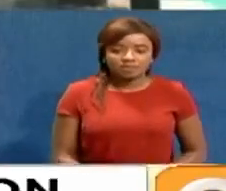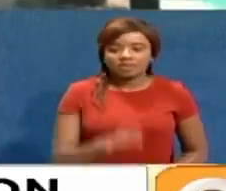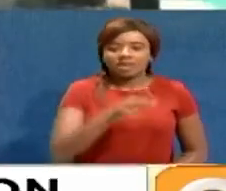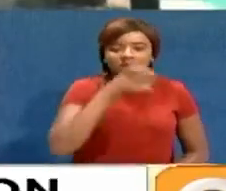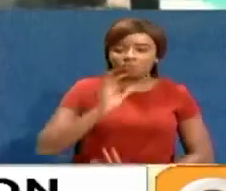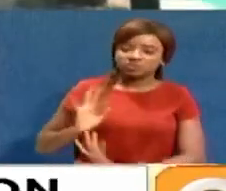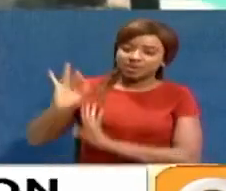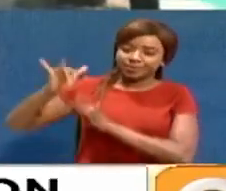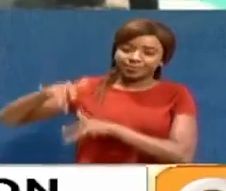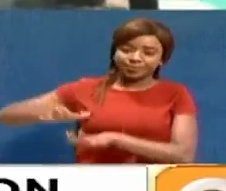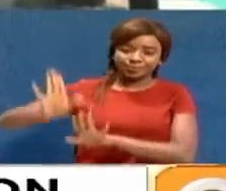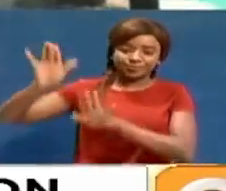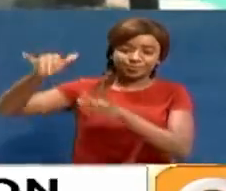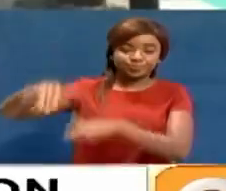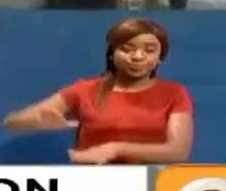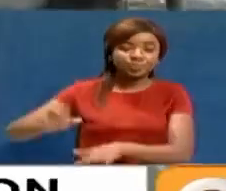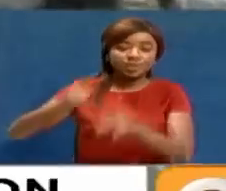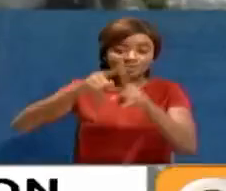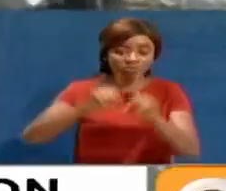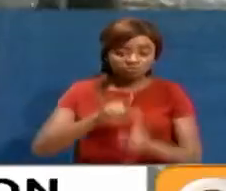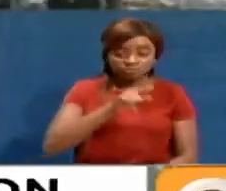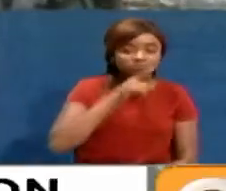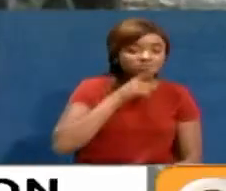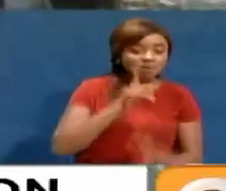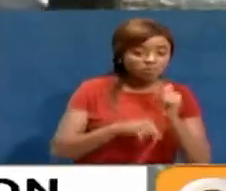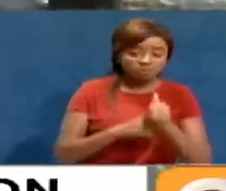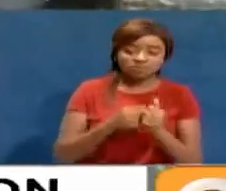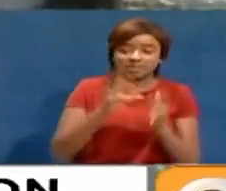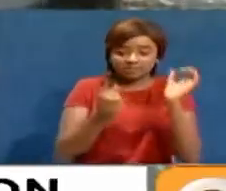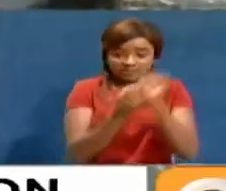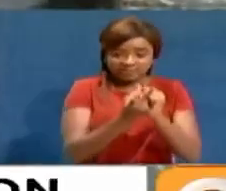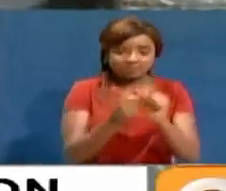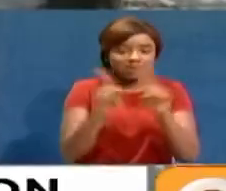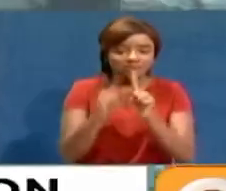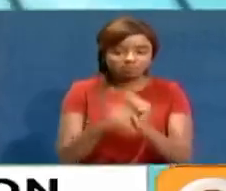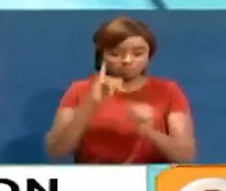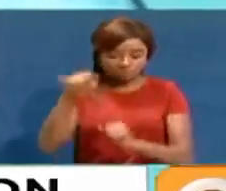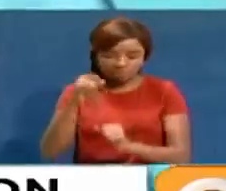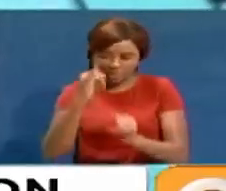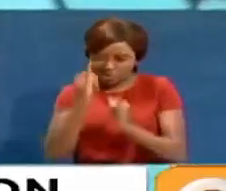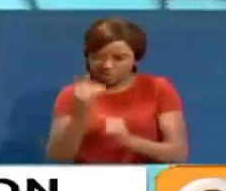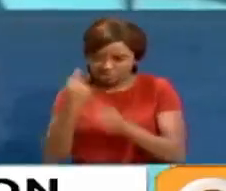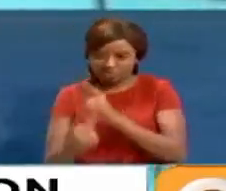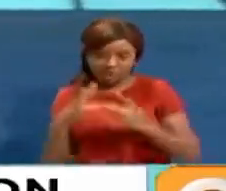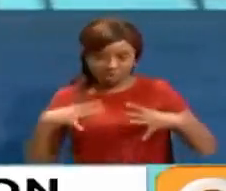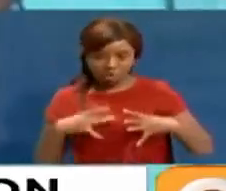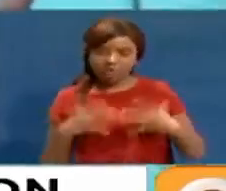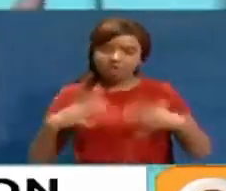bahari. Mwangombe said that they're already receiving bookings for December and New Year holidays, estimating that they will